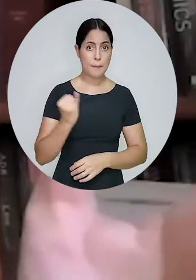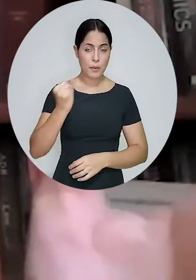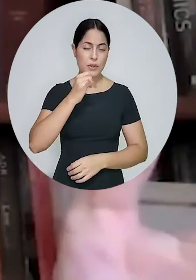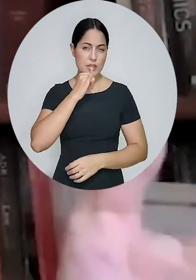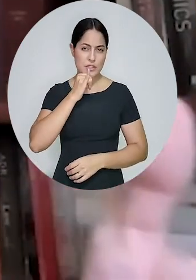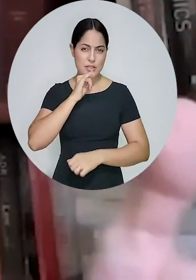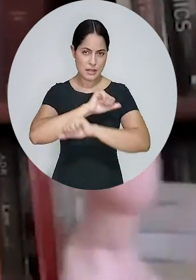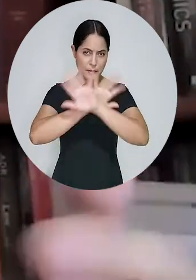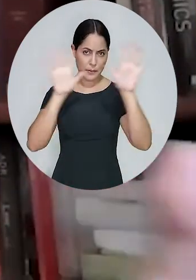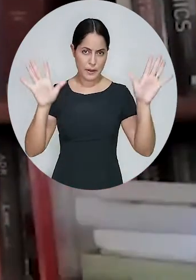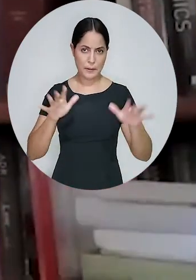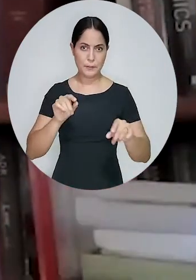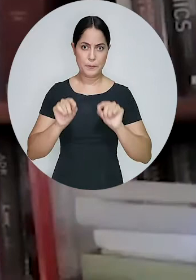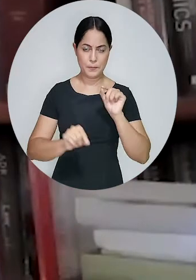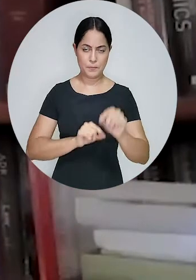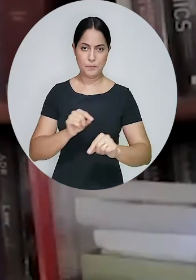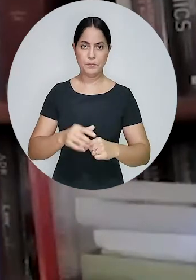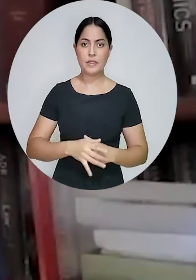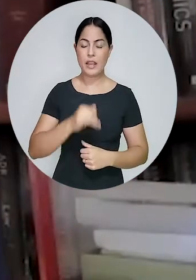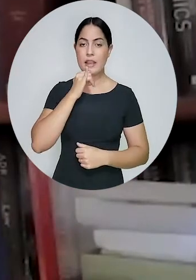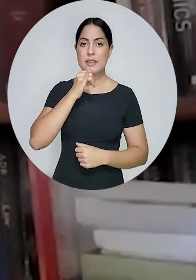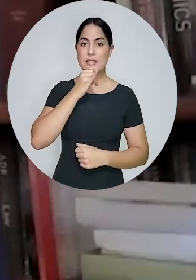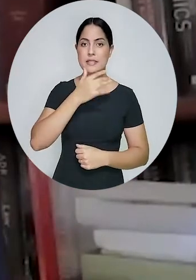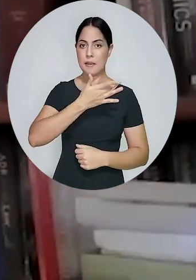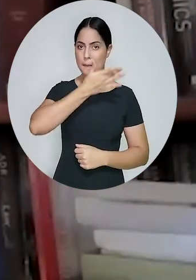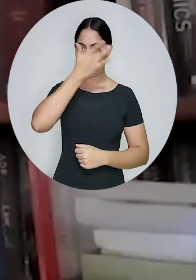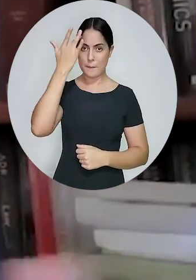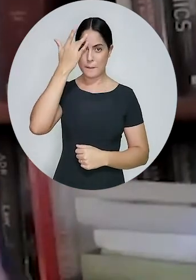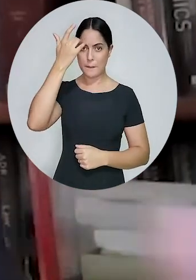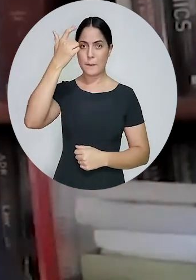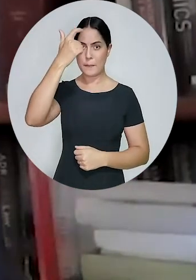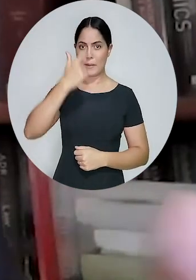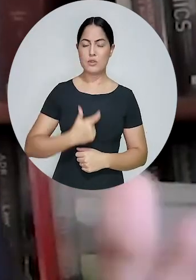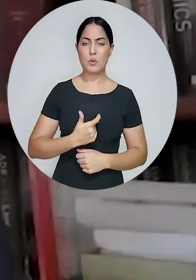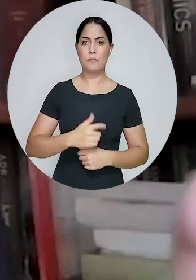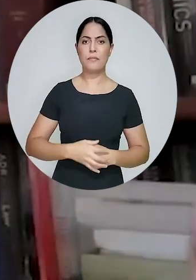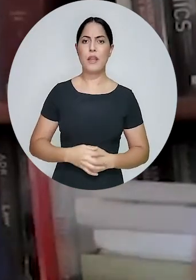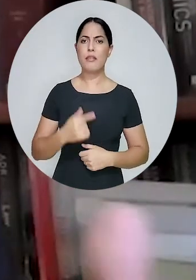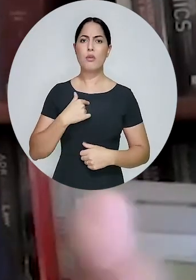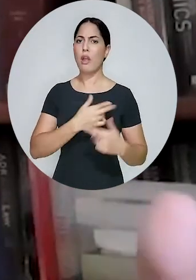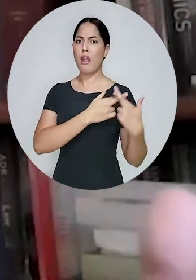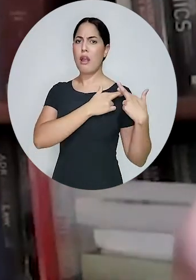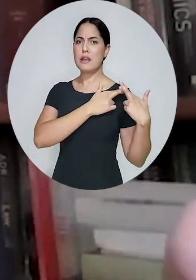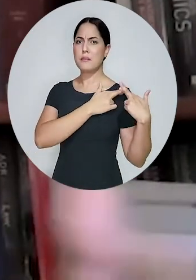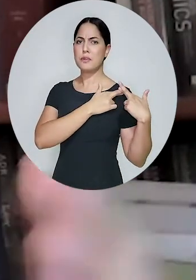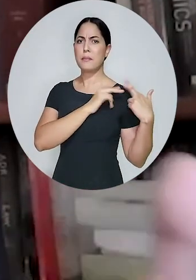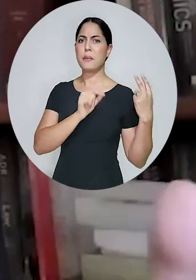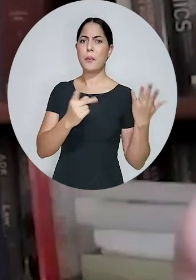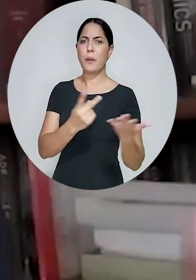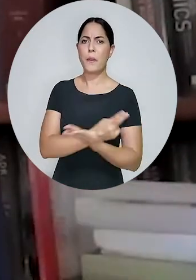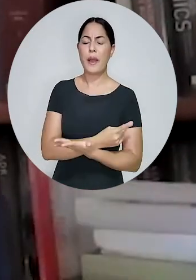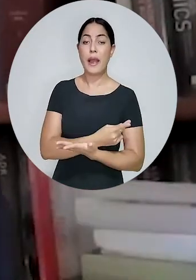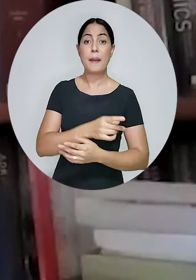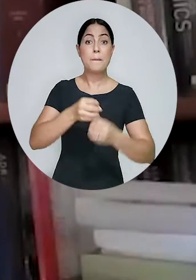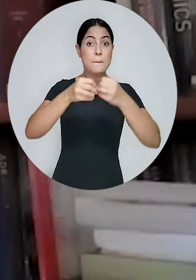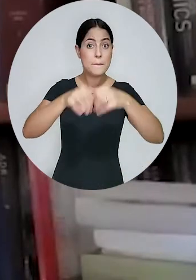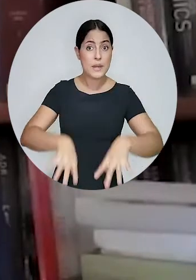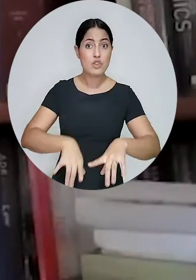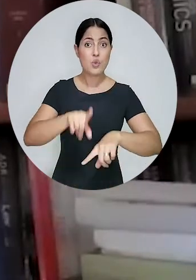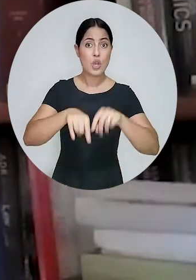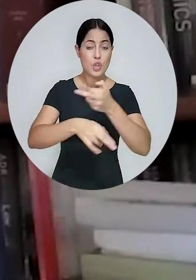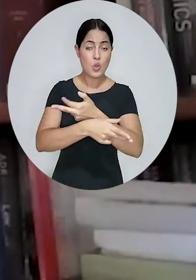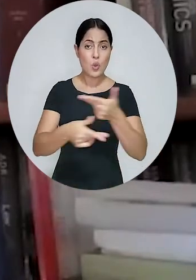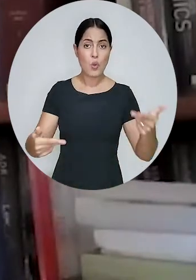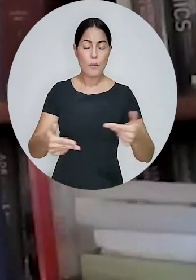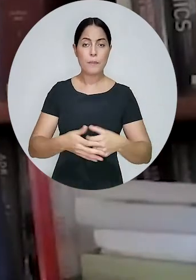That might be very relevant, for example, in a personal injury situation where the question really is not liability but damages.